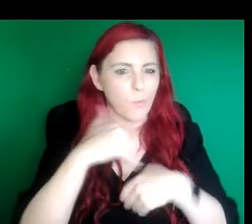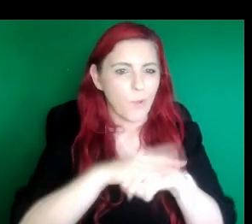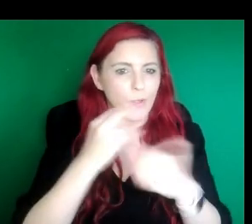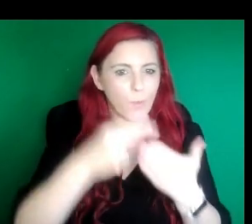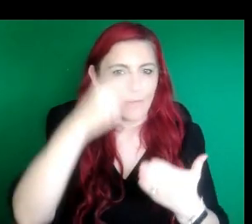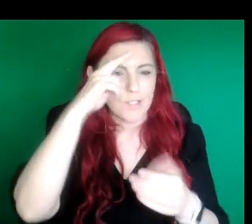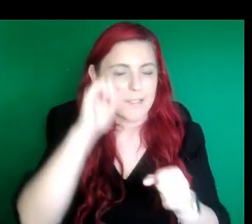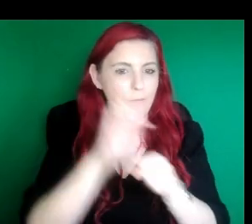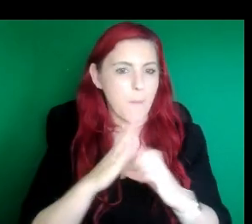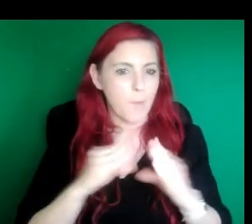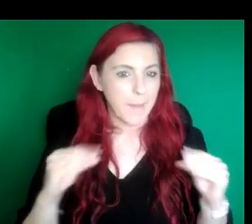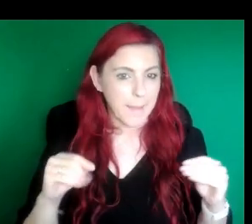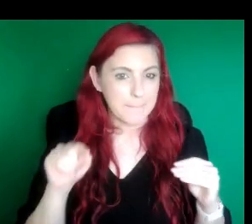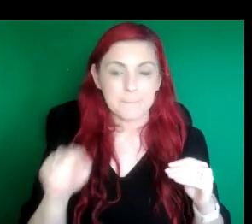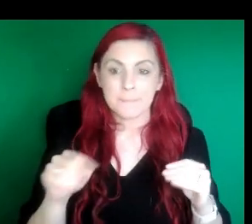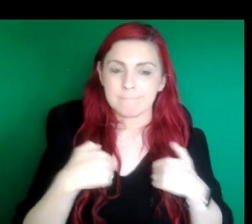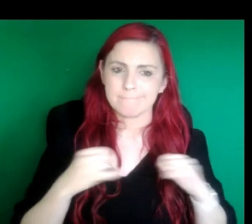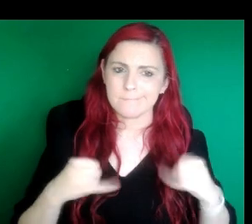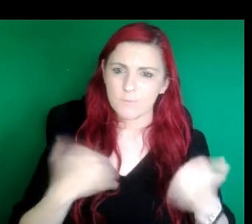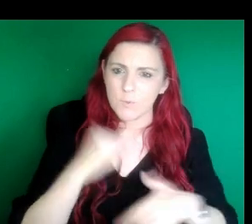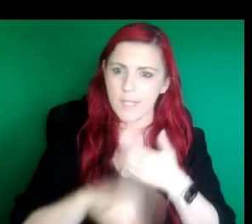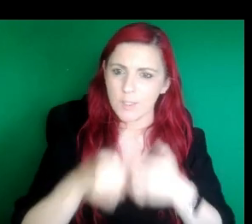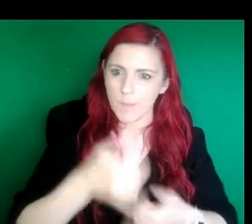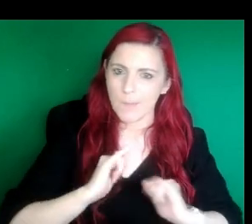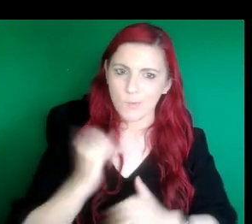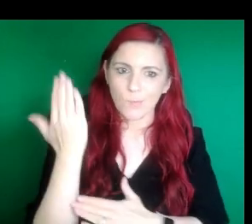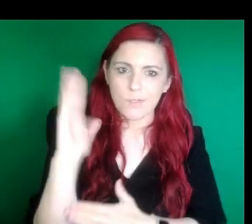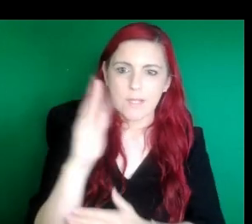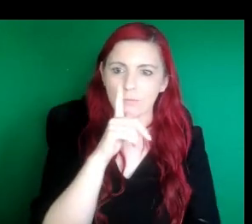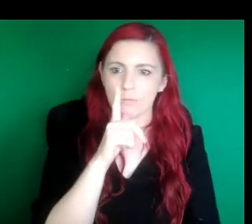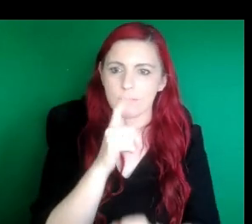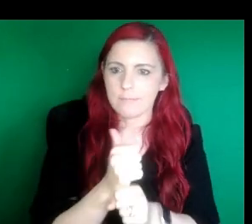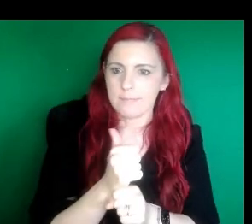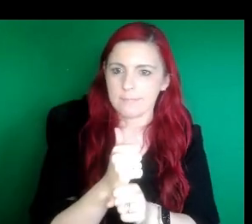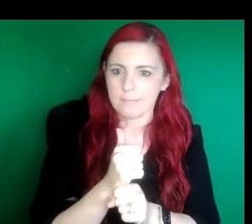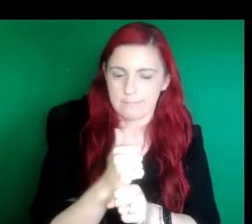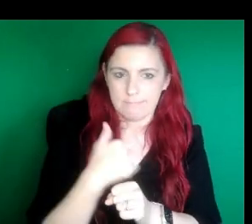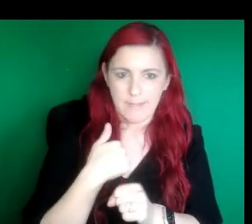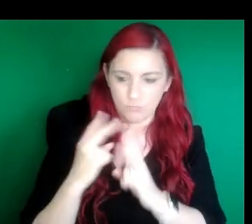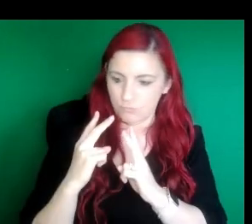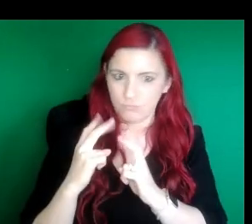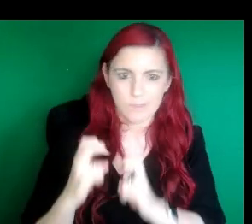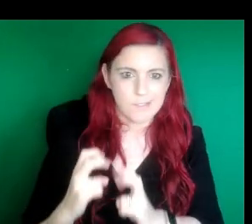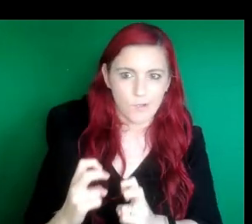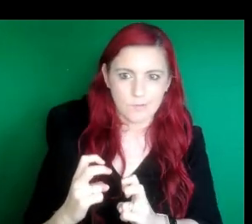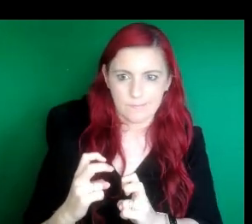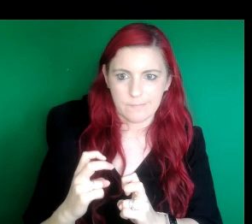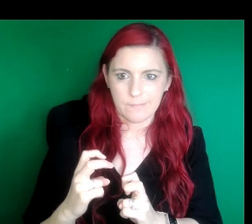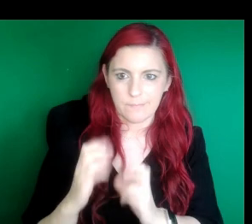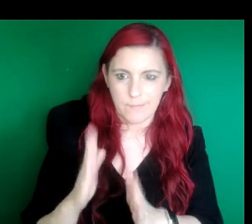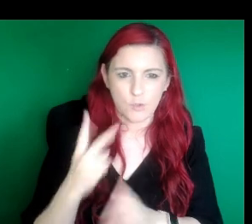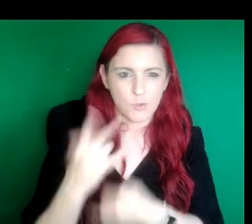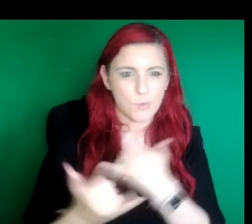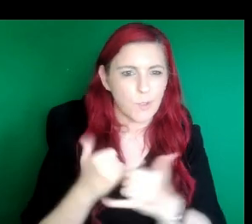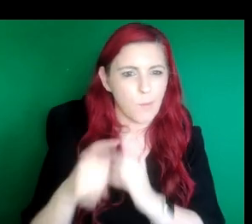University of Birmingham, and I'm delighted today to be able to present to you some research that I've been doing. It's